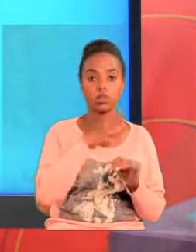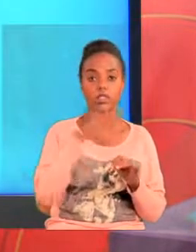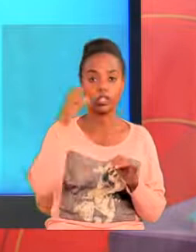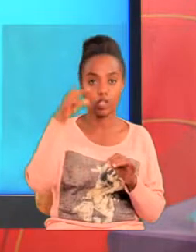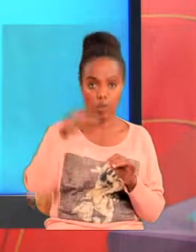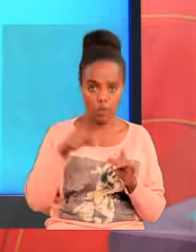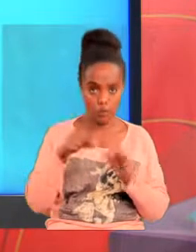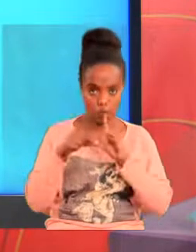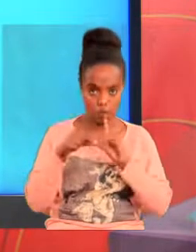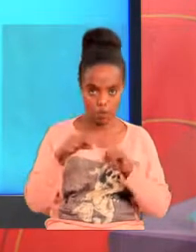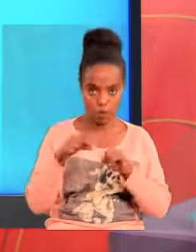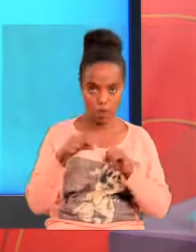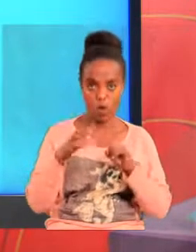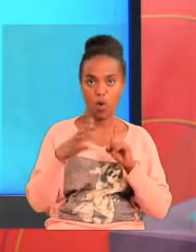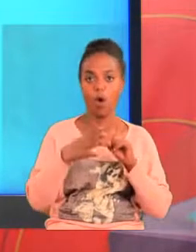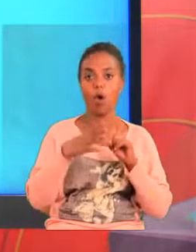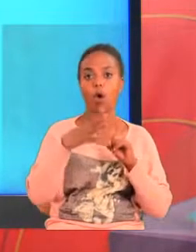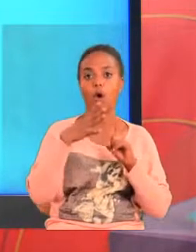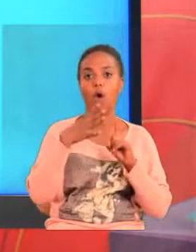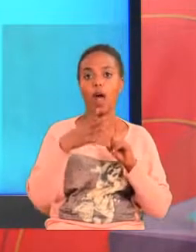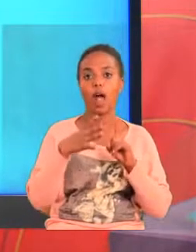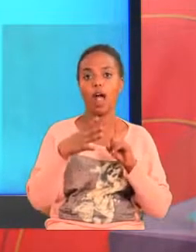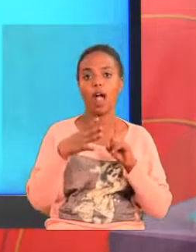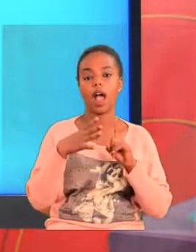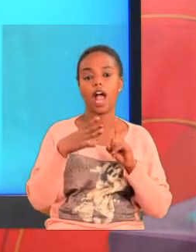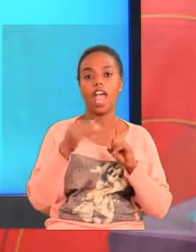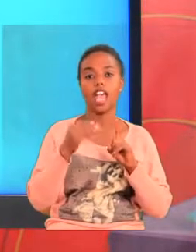Q, and